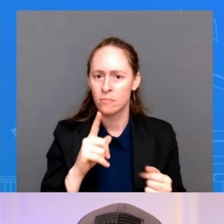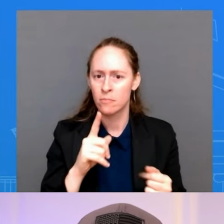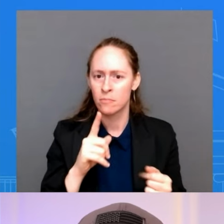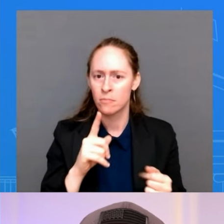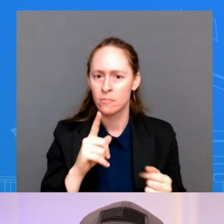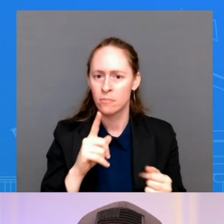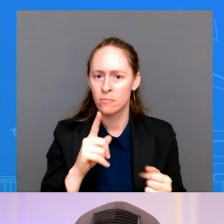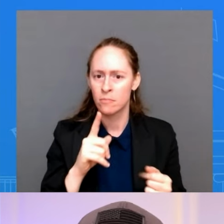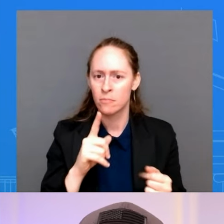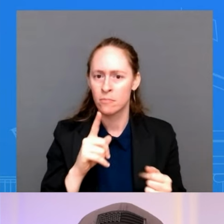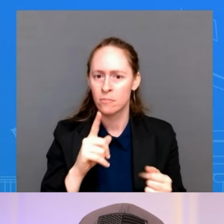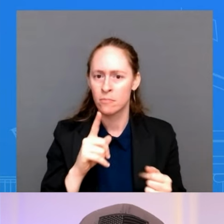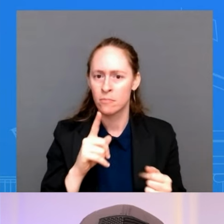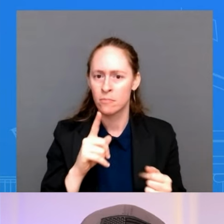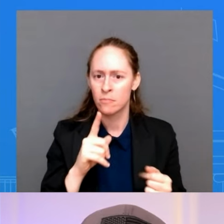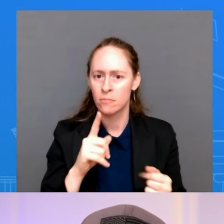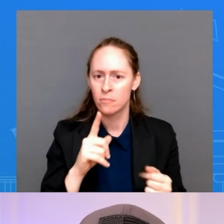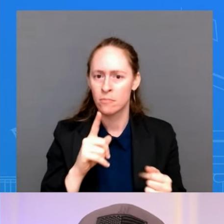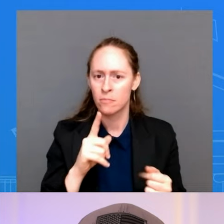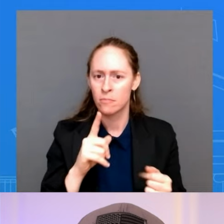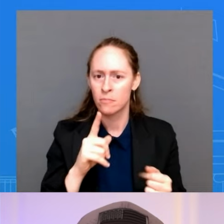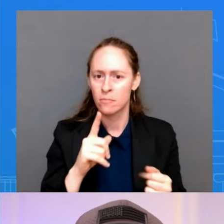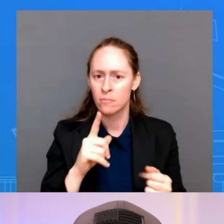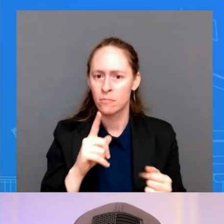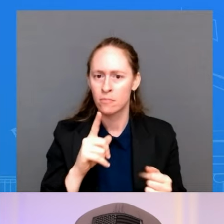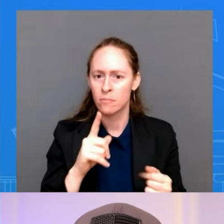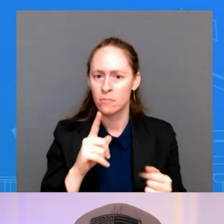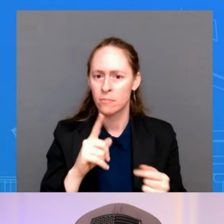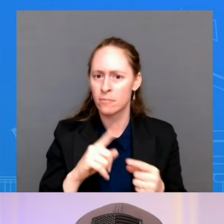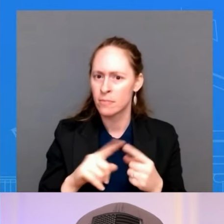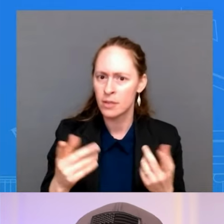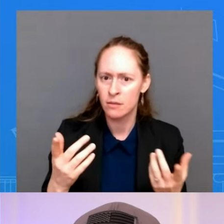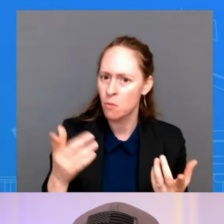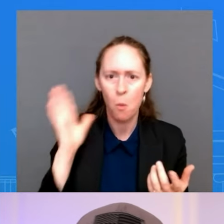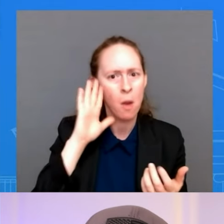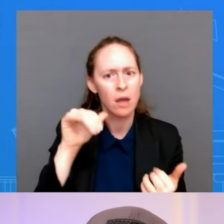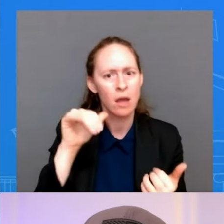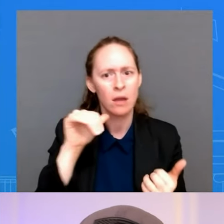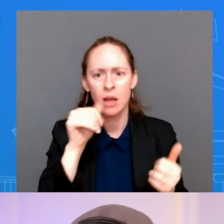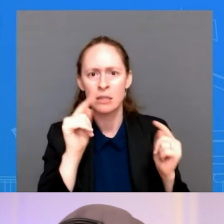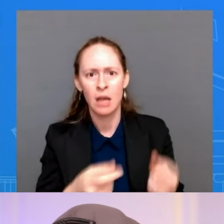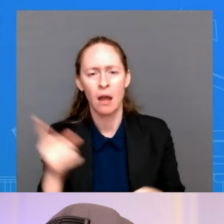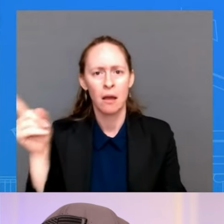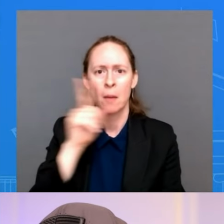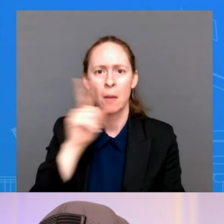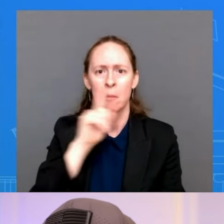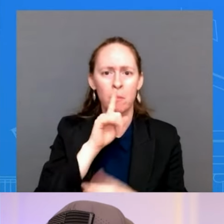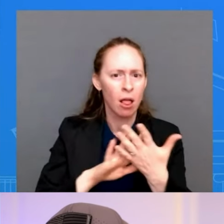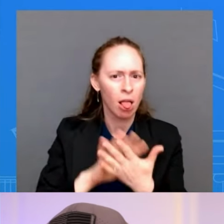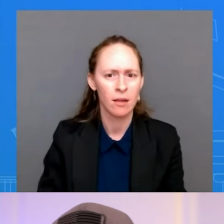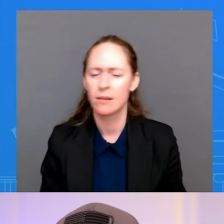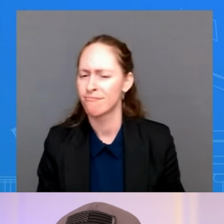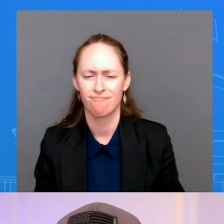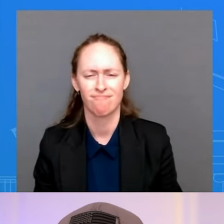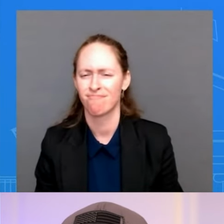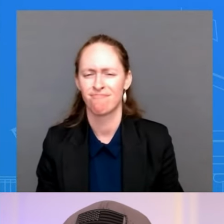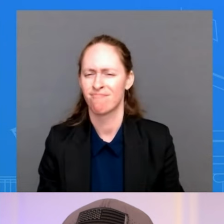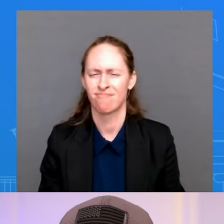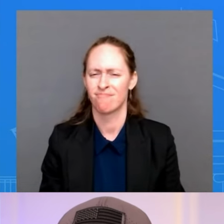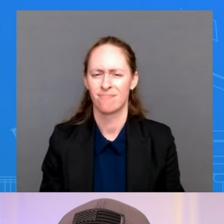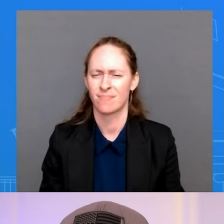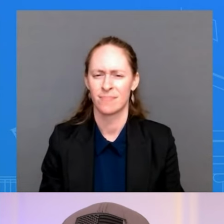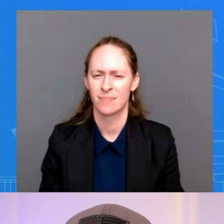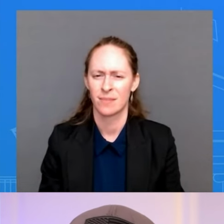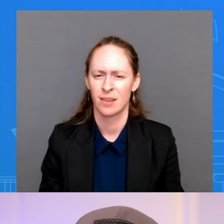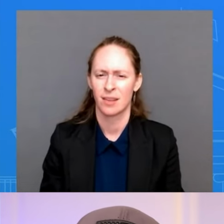taxes being increased. Let's see what other nonsense she has to espouse regarding all this. So the Joint Committee on Taxation, which you guys